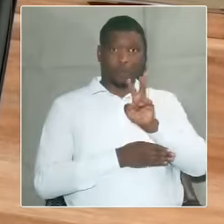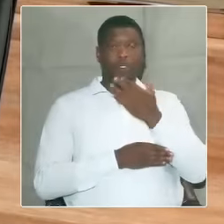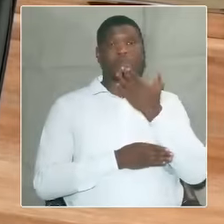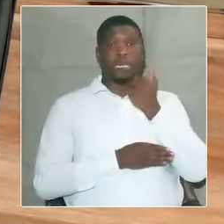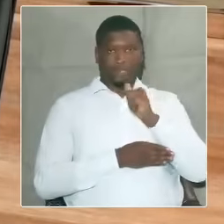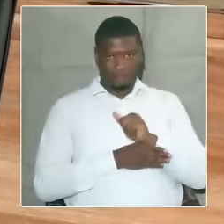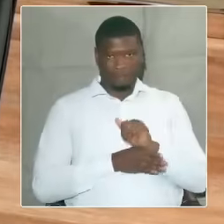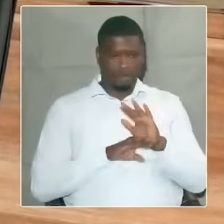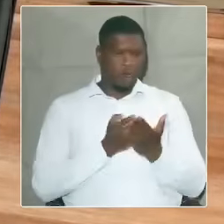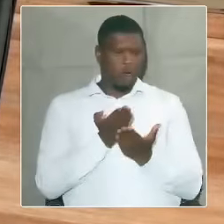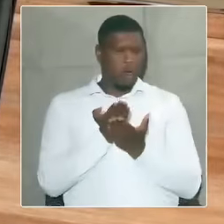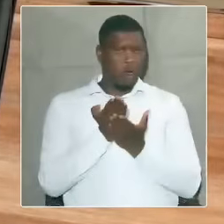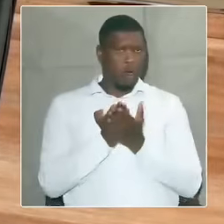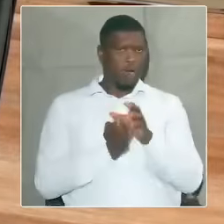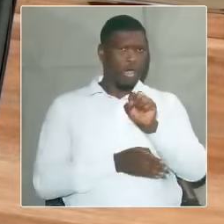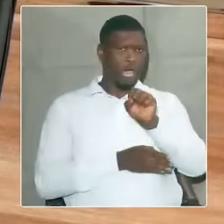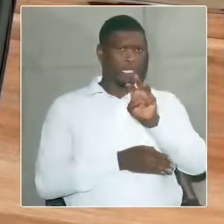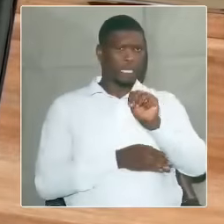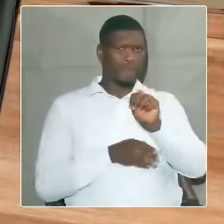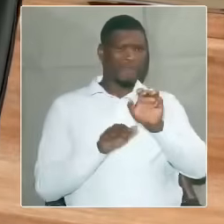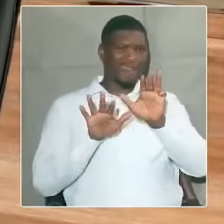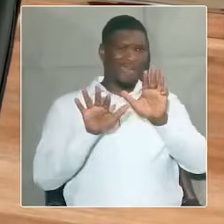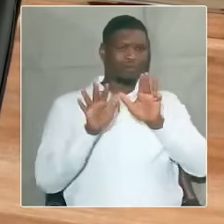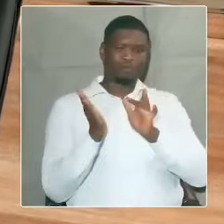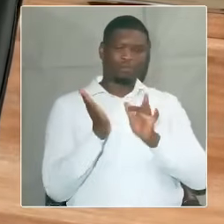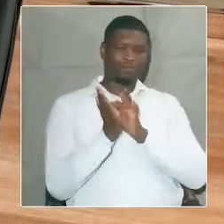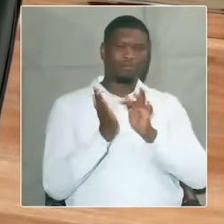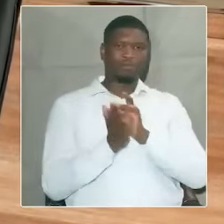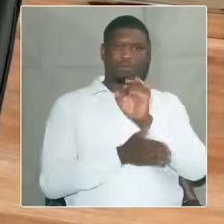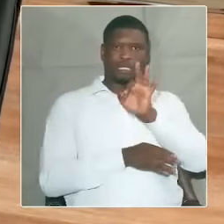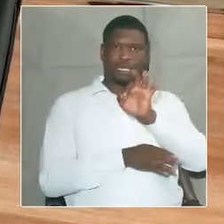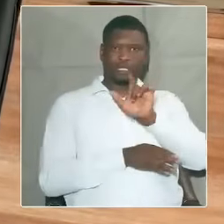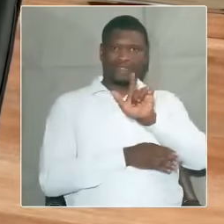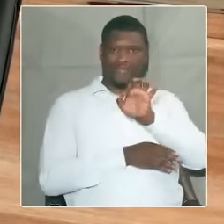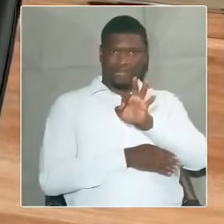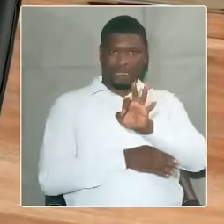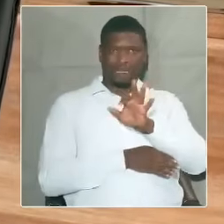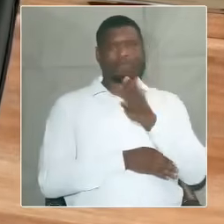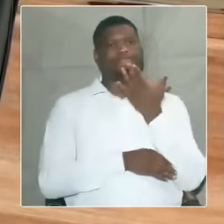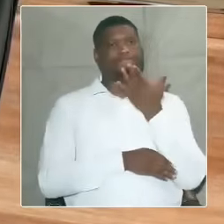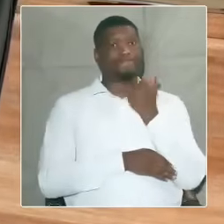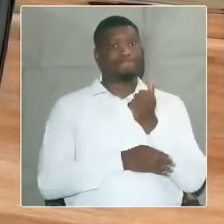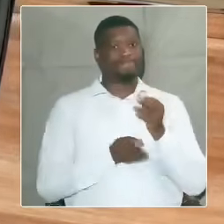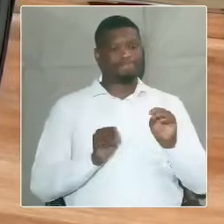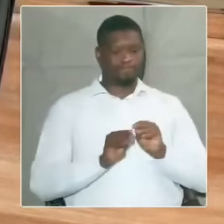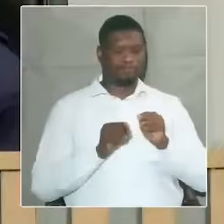9, which starts at page 373.